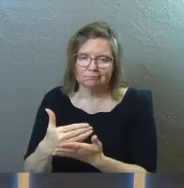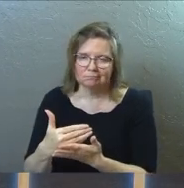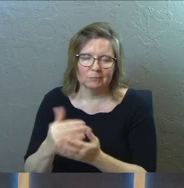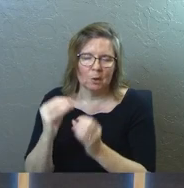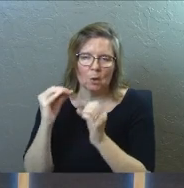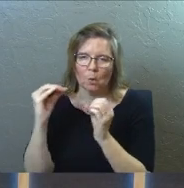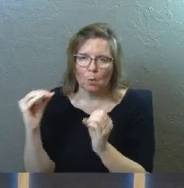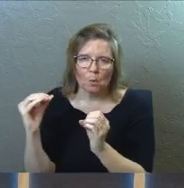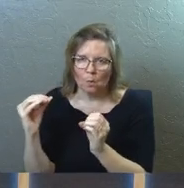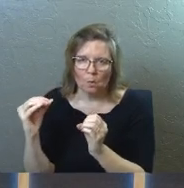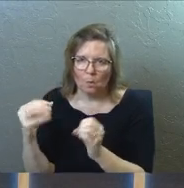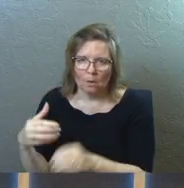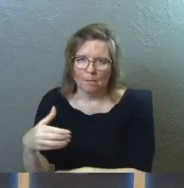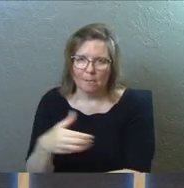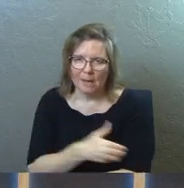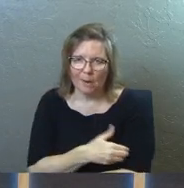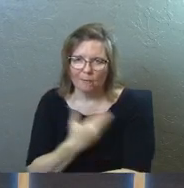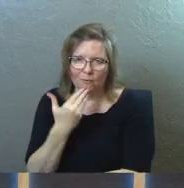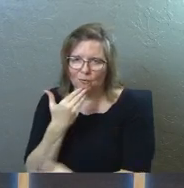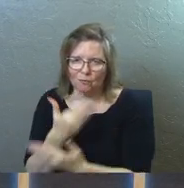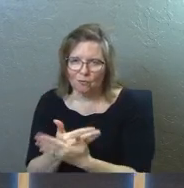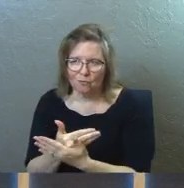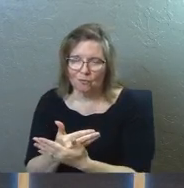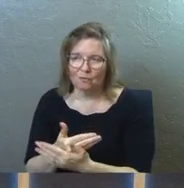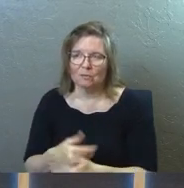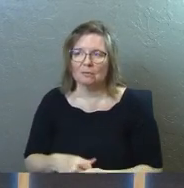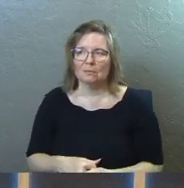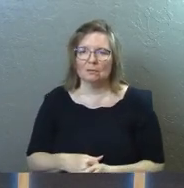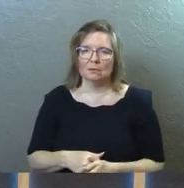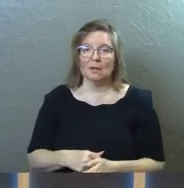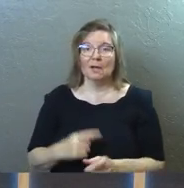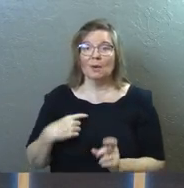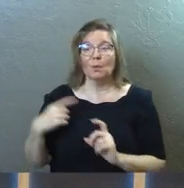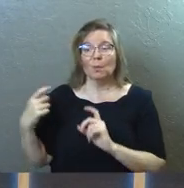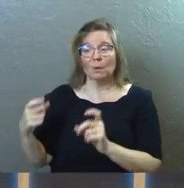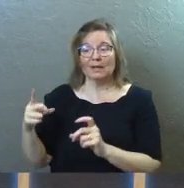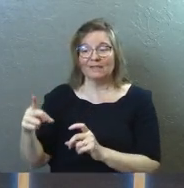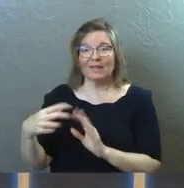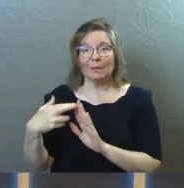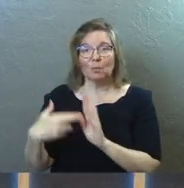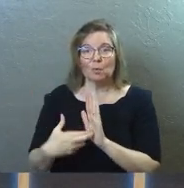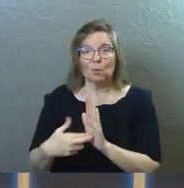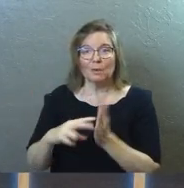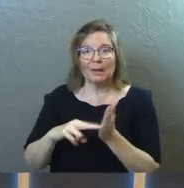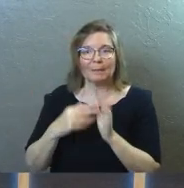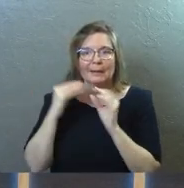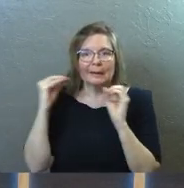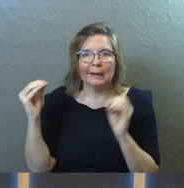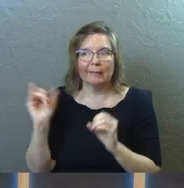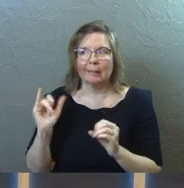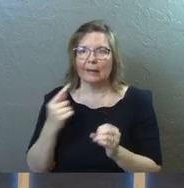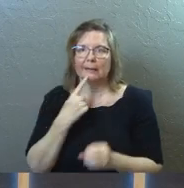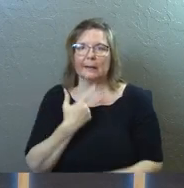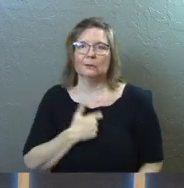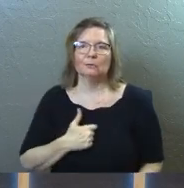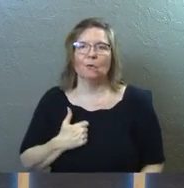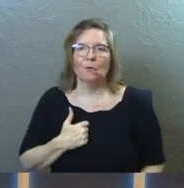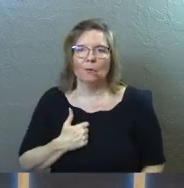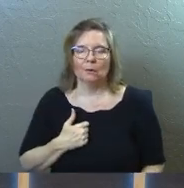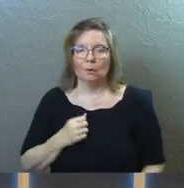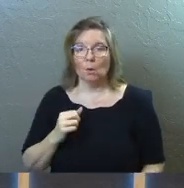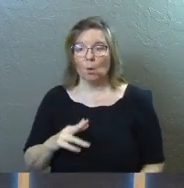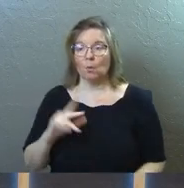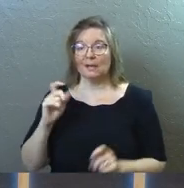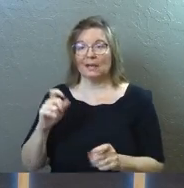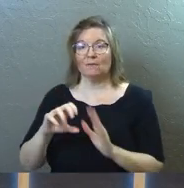Sometimes we come to them with arbitrary rules like say you're sorry. Sometimes we come to them with Old Testament style